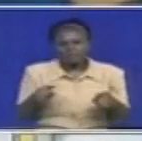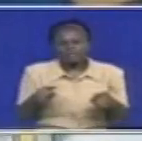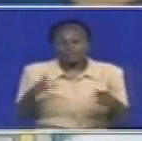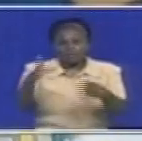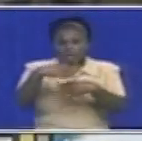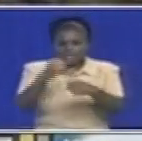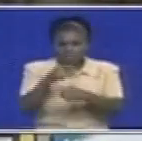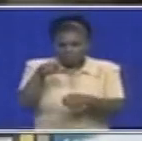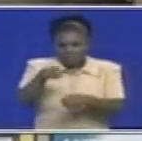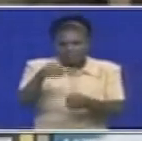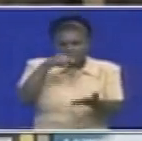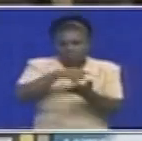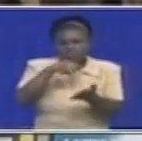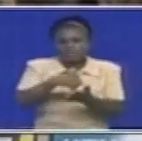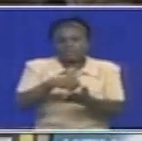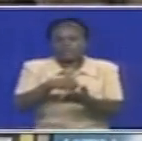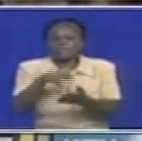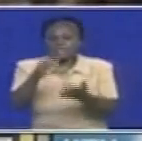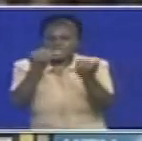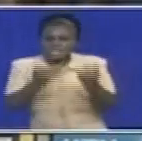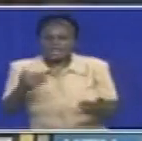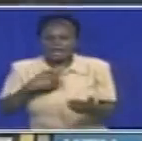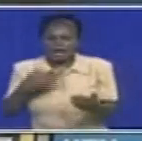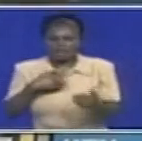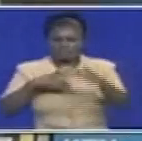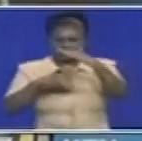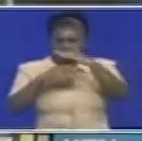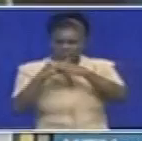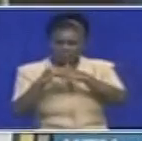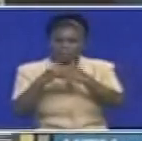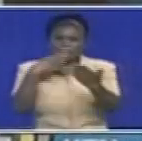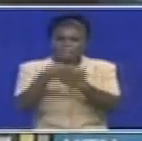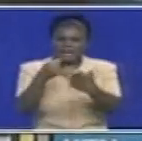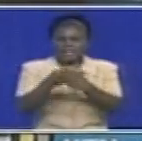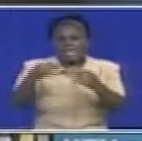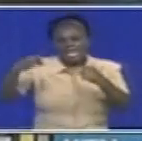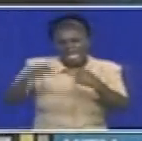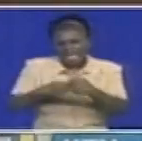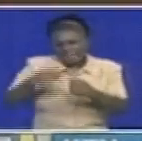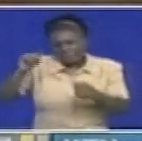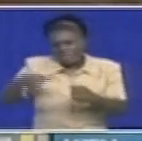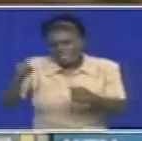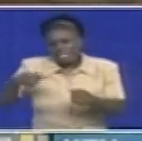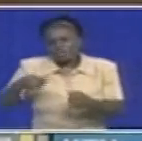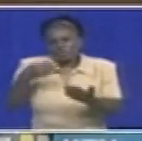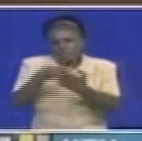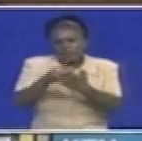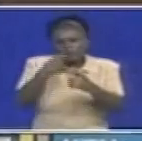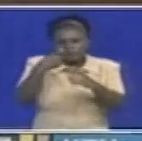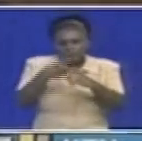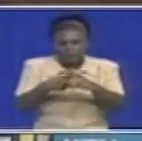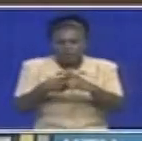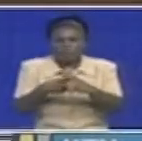in the tender were, among other things, required to have a minimum turnover of 8 billion Kenya shillings from average payments